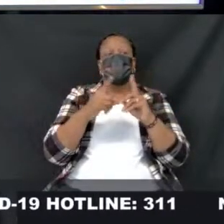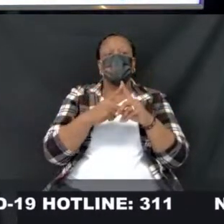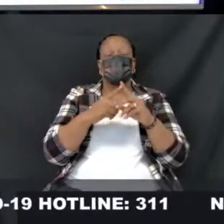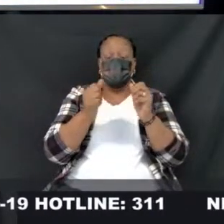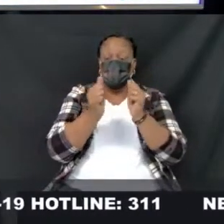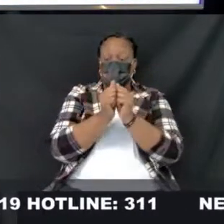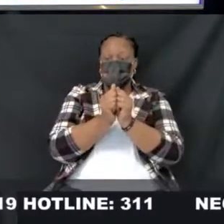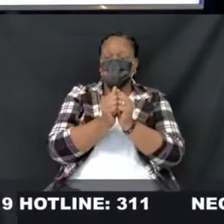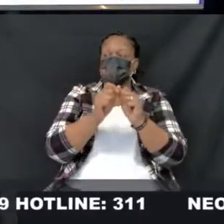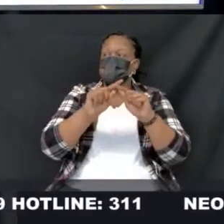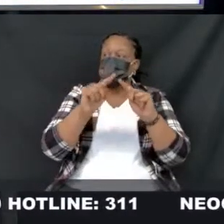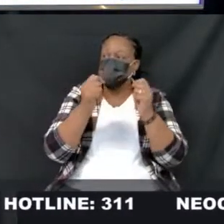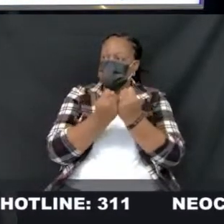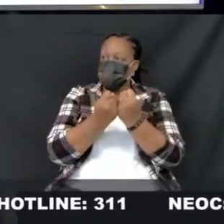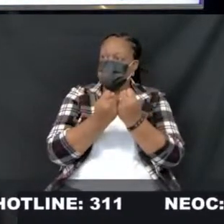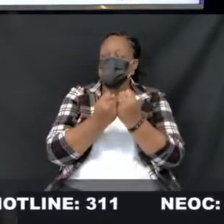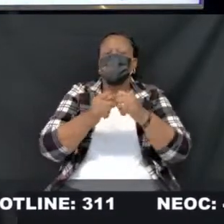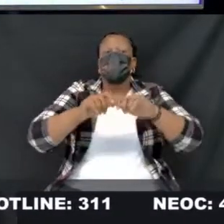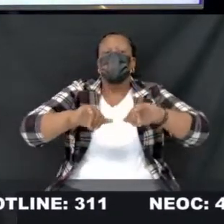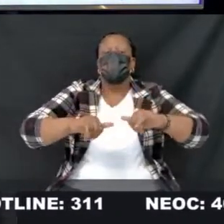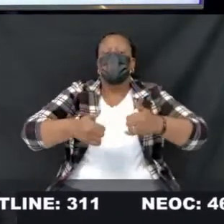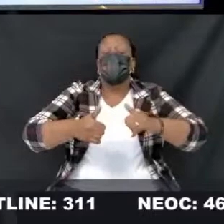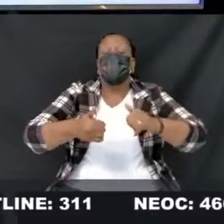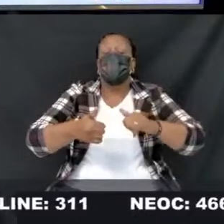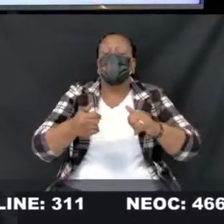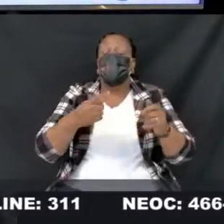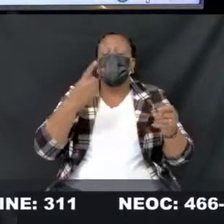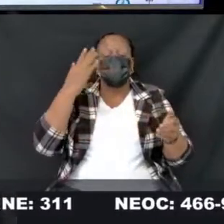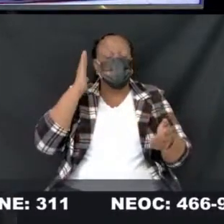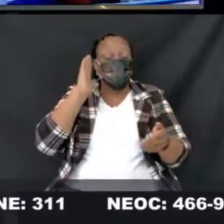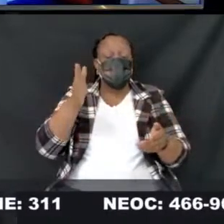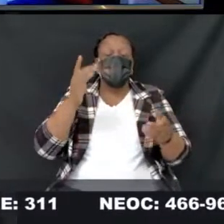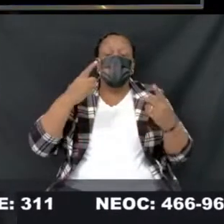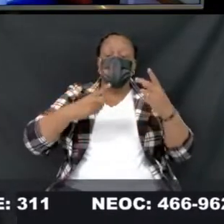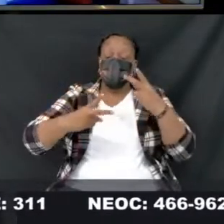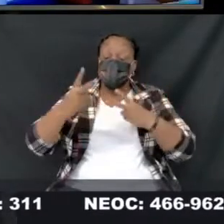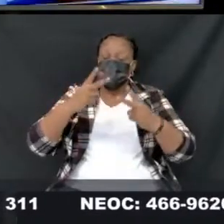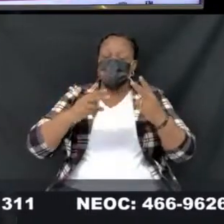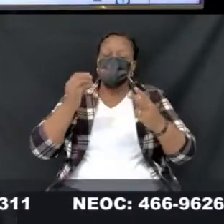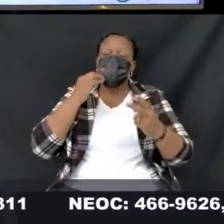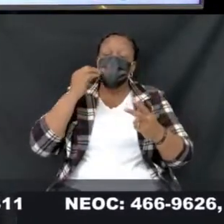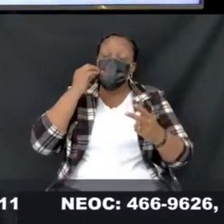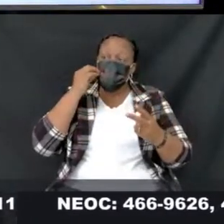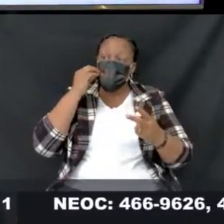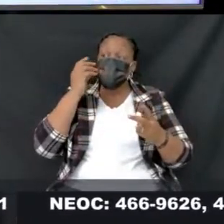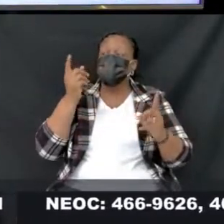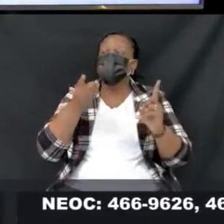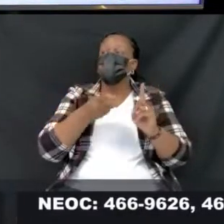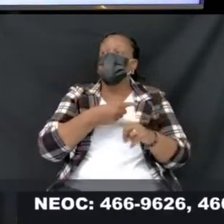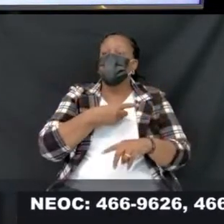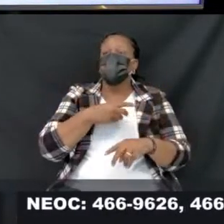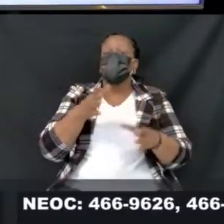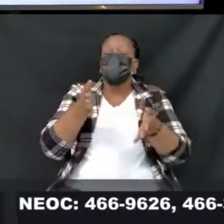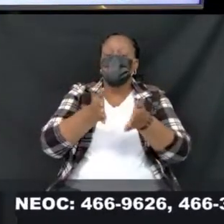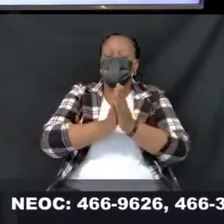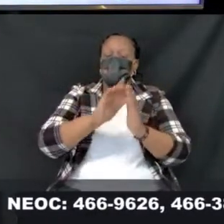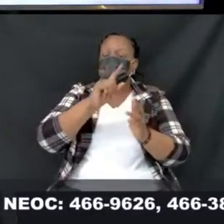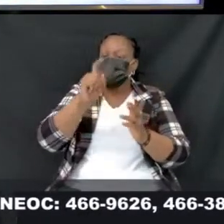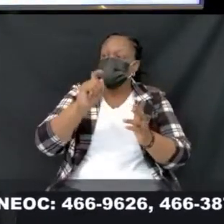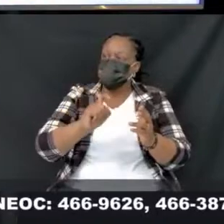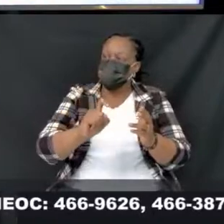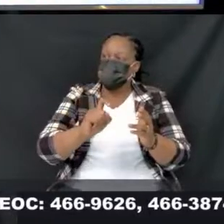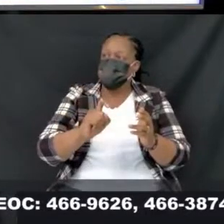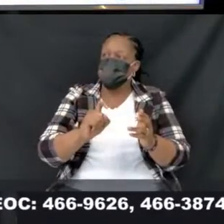of protocols of engagement during the context of COVID-19, and we are hopeful that you, as well as